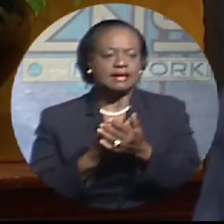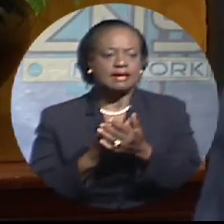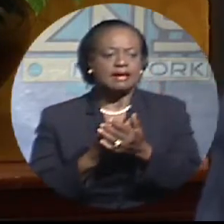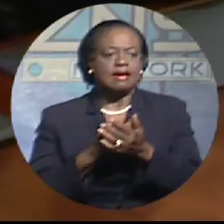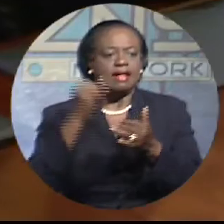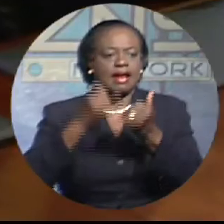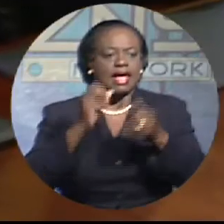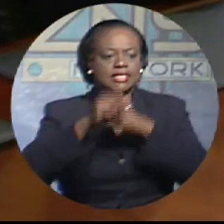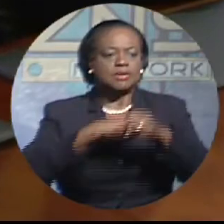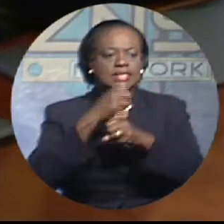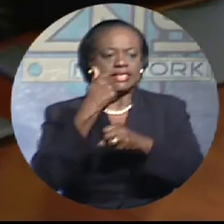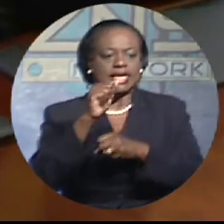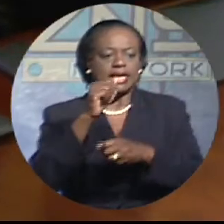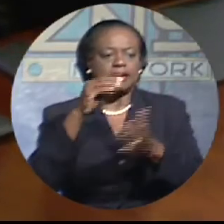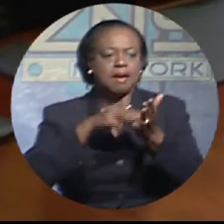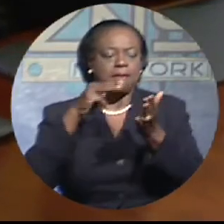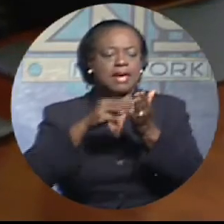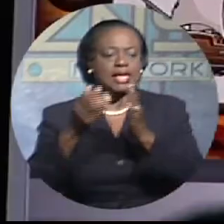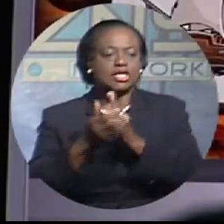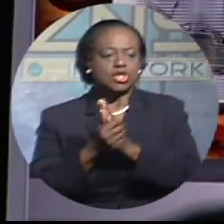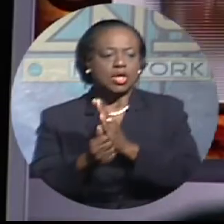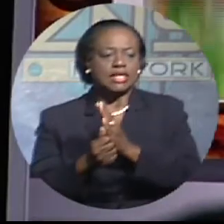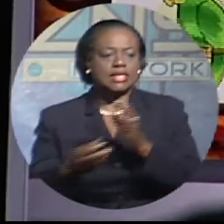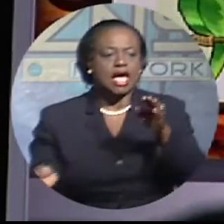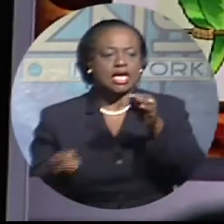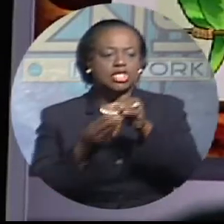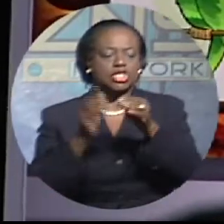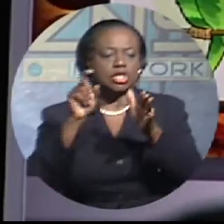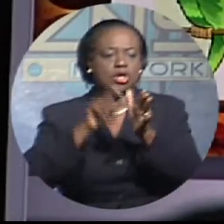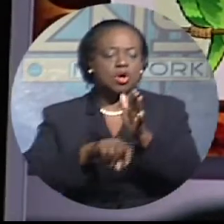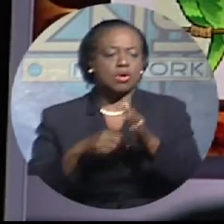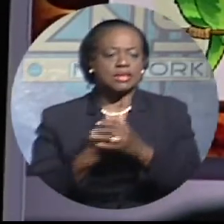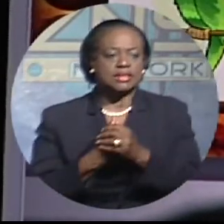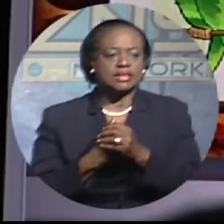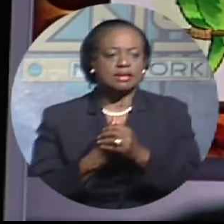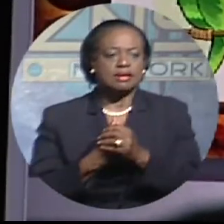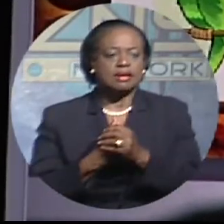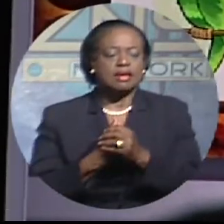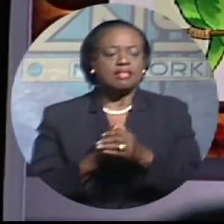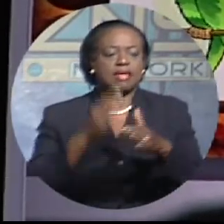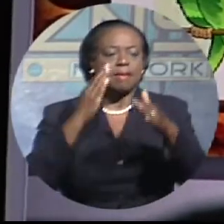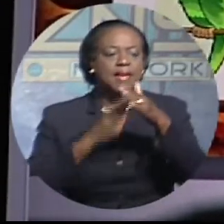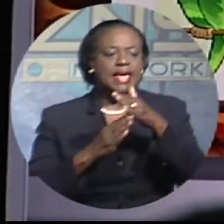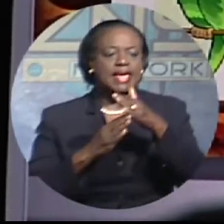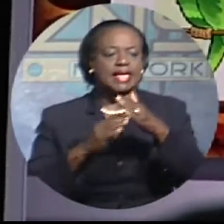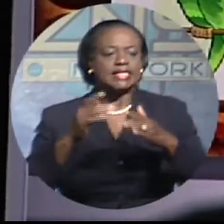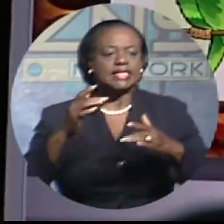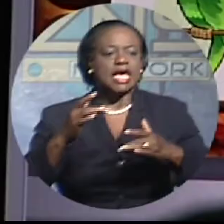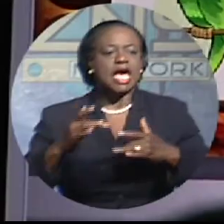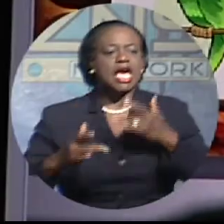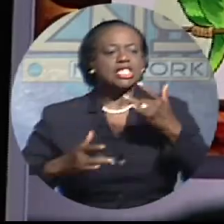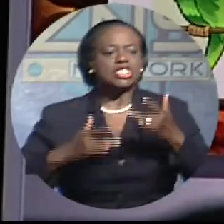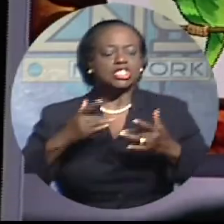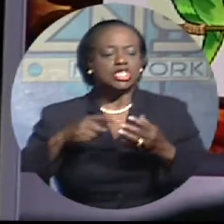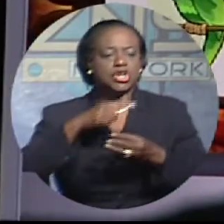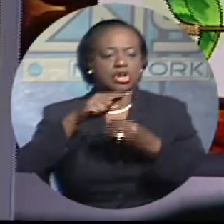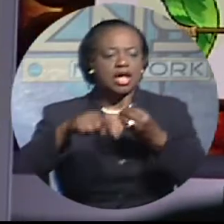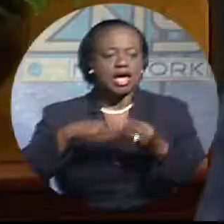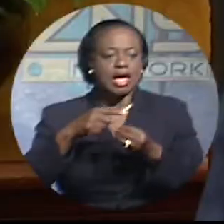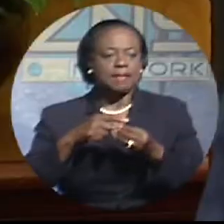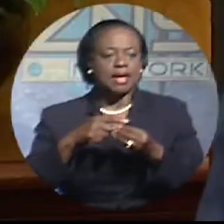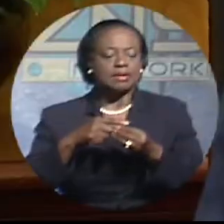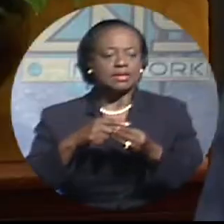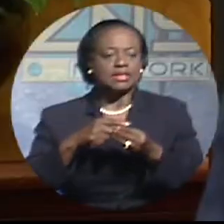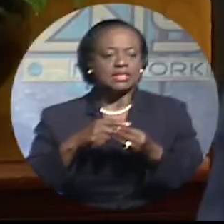additional cost. The bank executive expressed concern about an unregulated gaming industry. He says Bahamians are already in debt to other